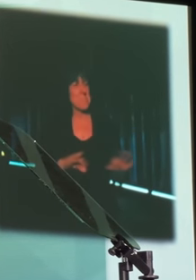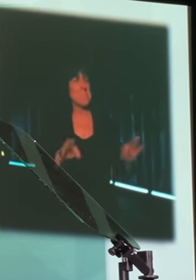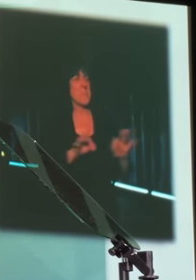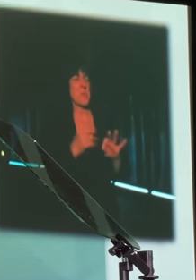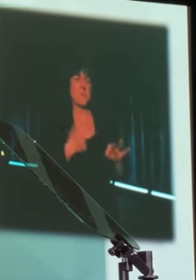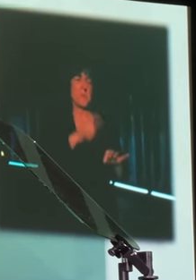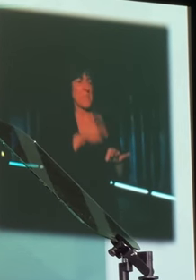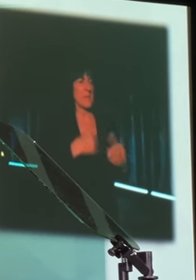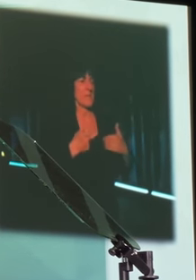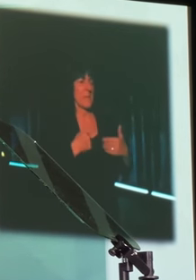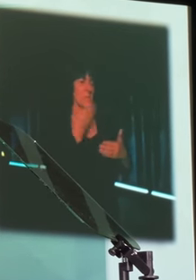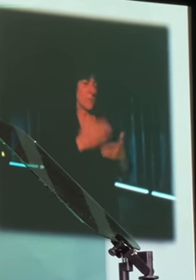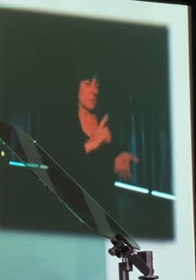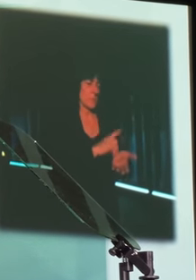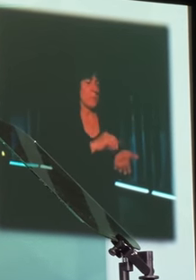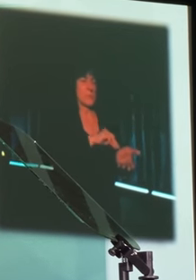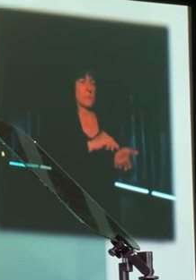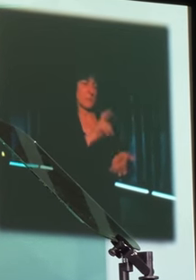that. And